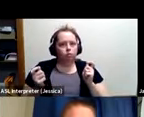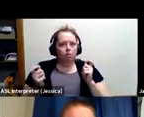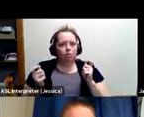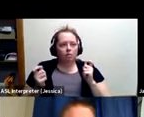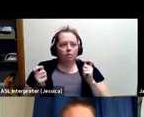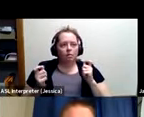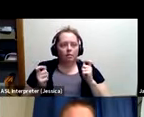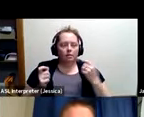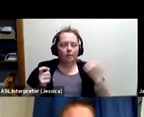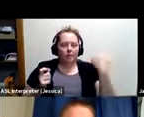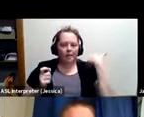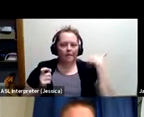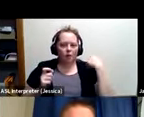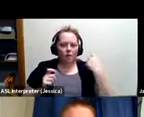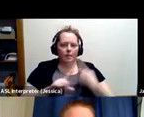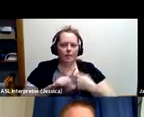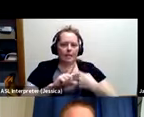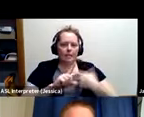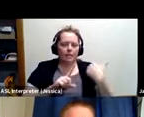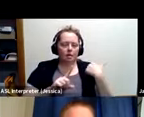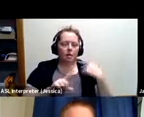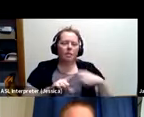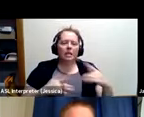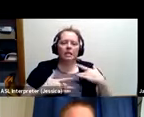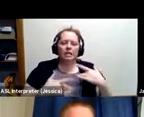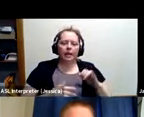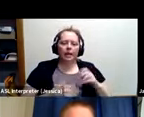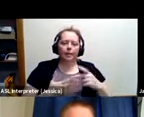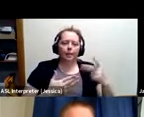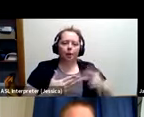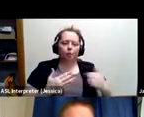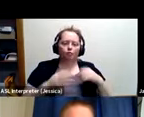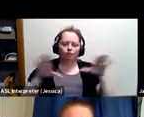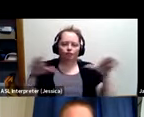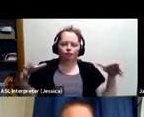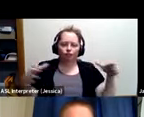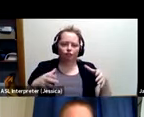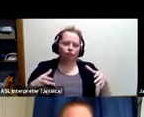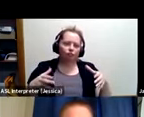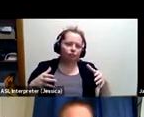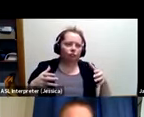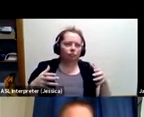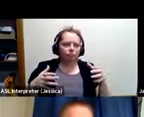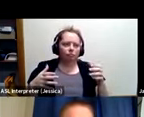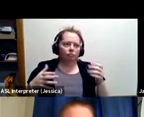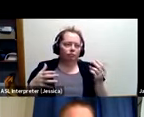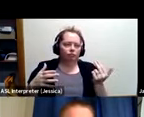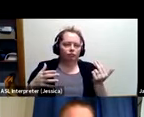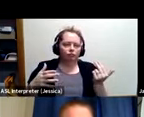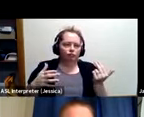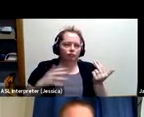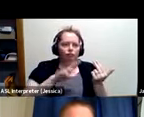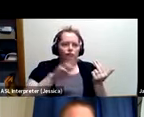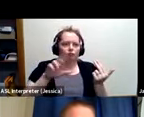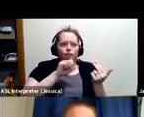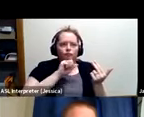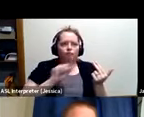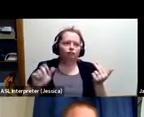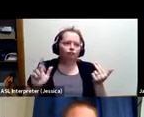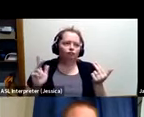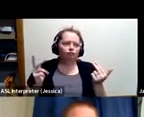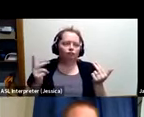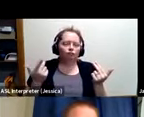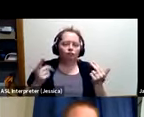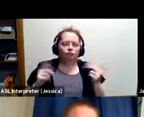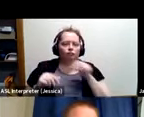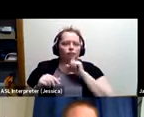But we typically bring together a good number of 13 to 21-year-olds, queer and trans young folks